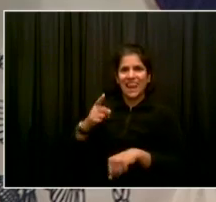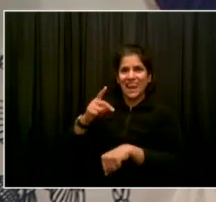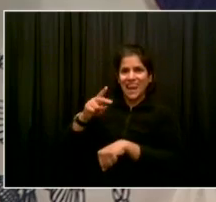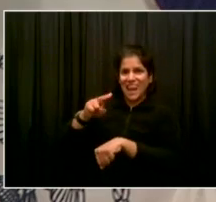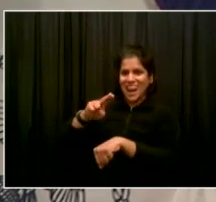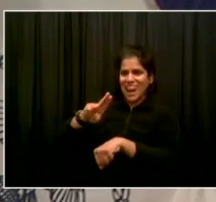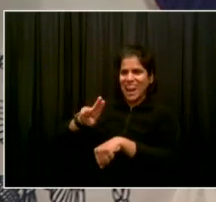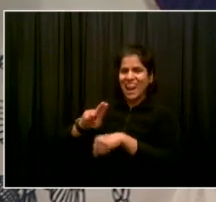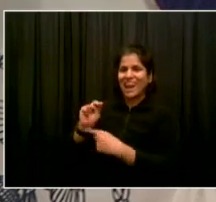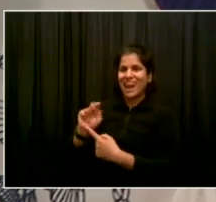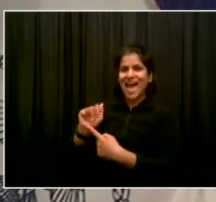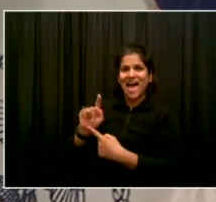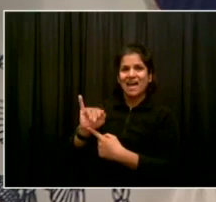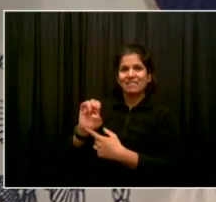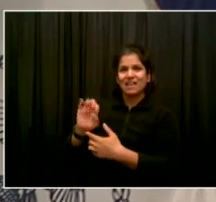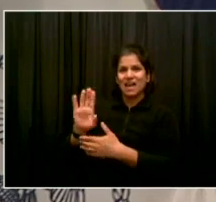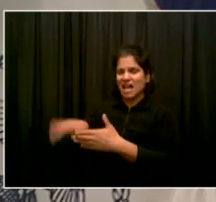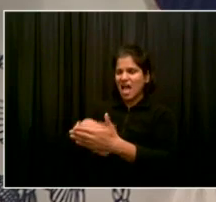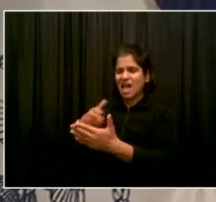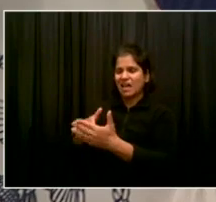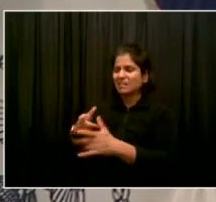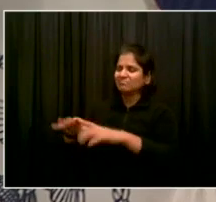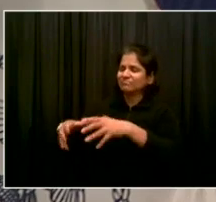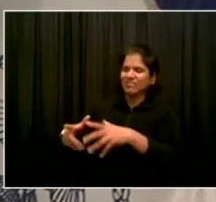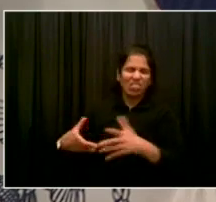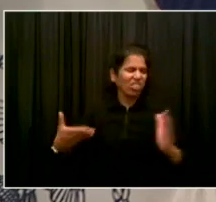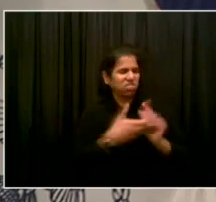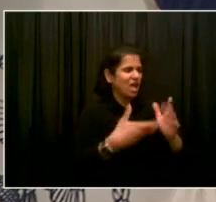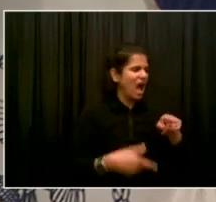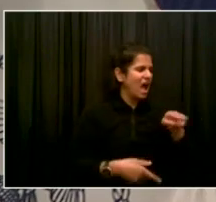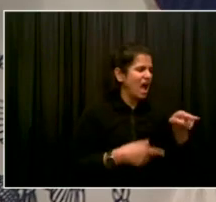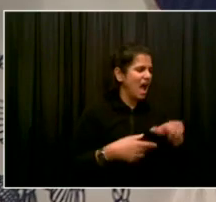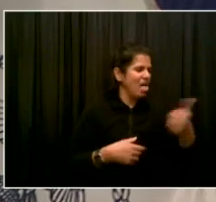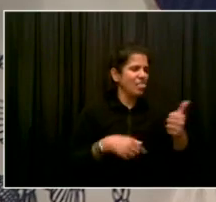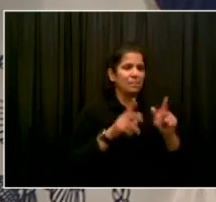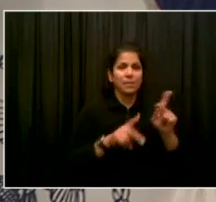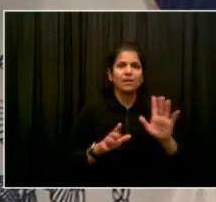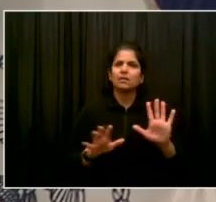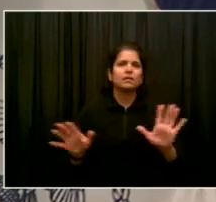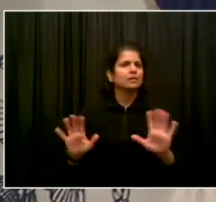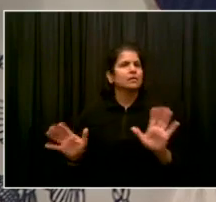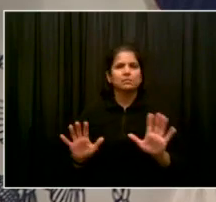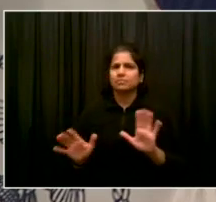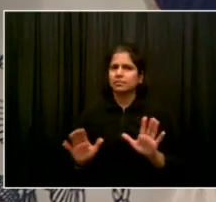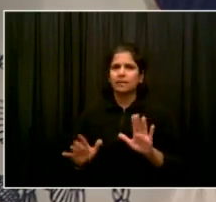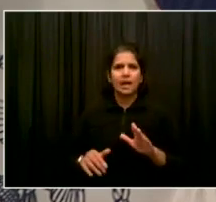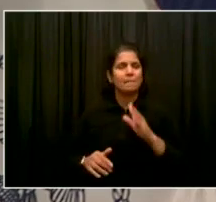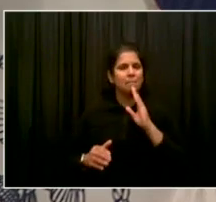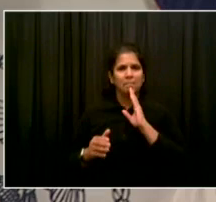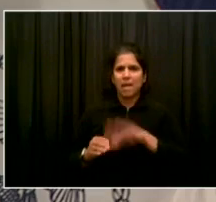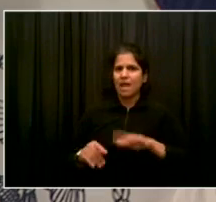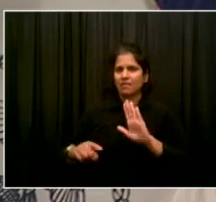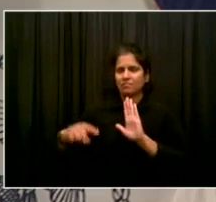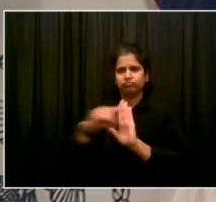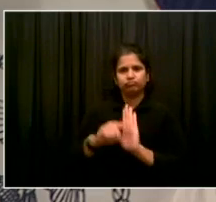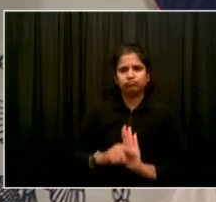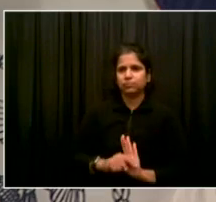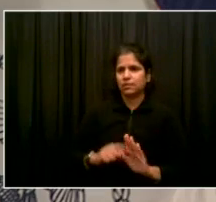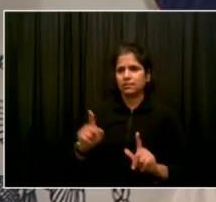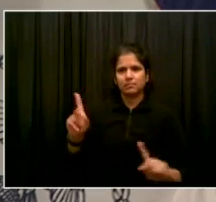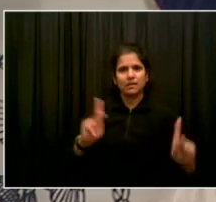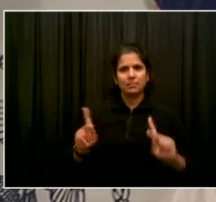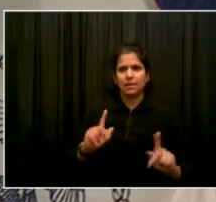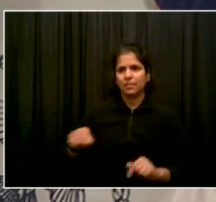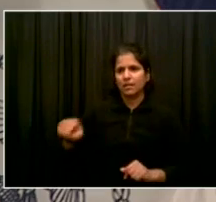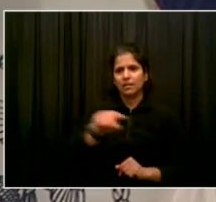news for Jewish people, for immigrants, for people of a variety of faiths and backgrounds. It's something we should be very concerned about